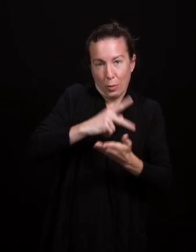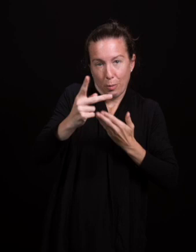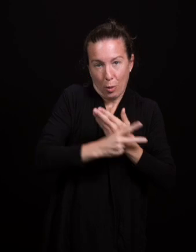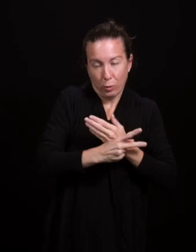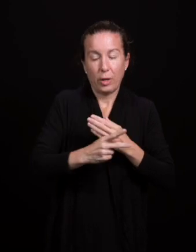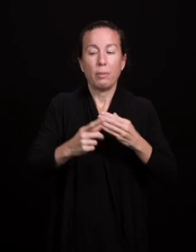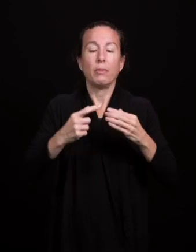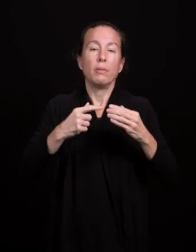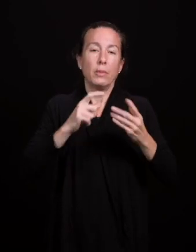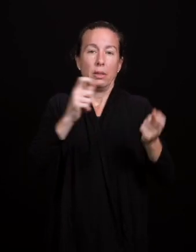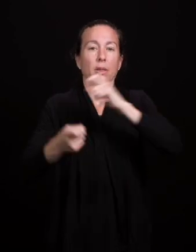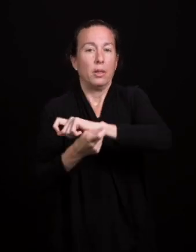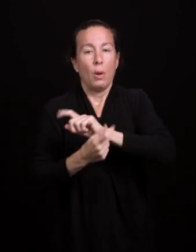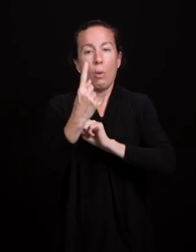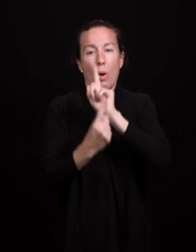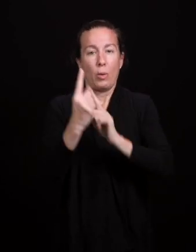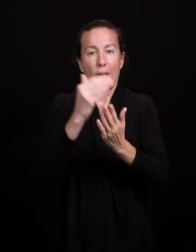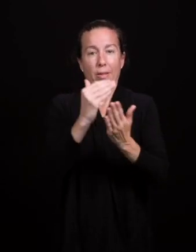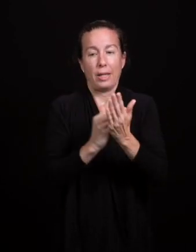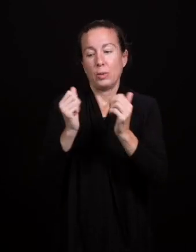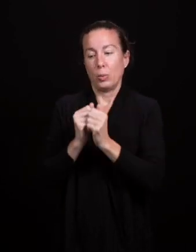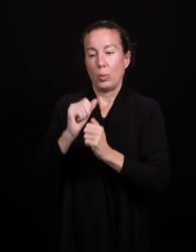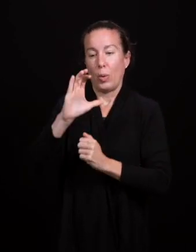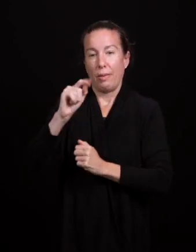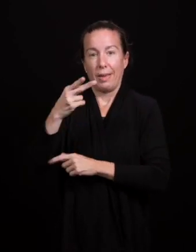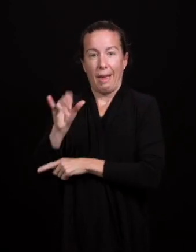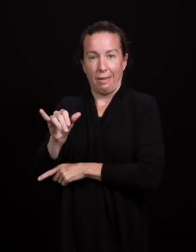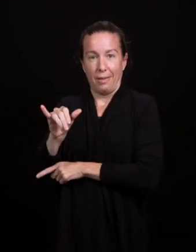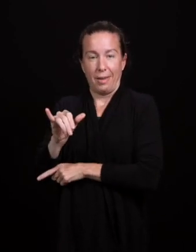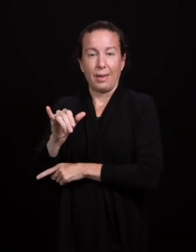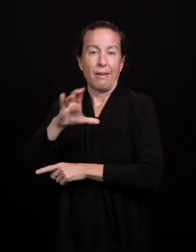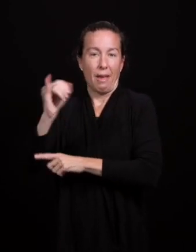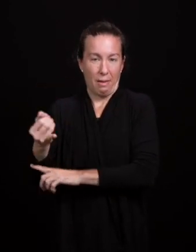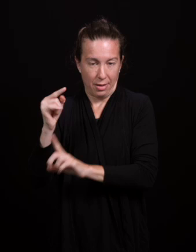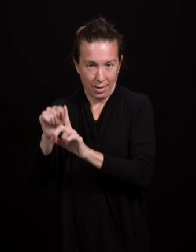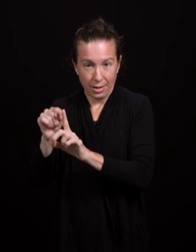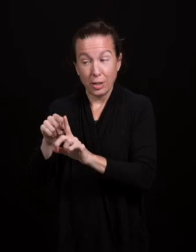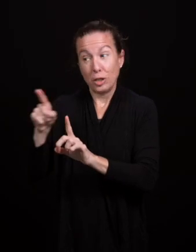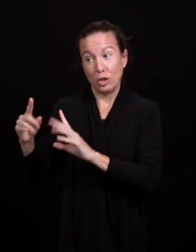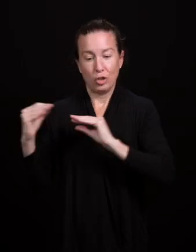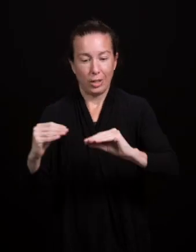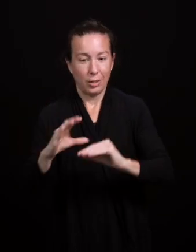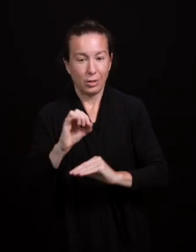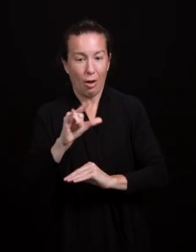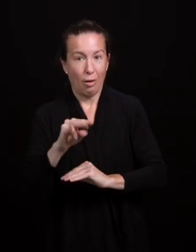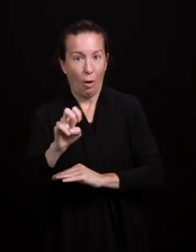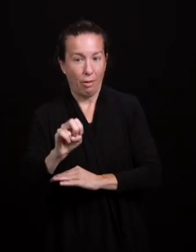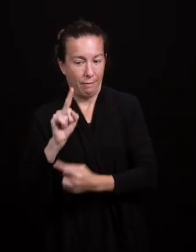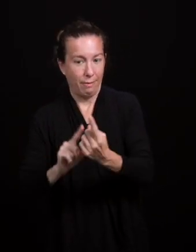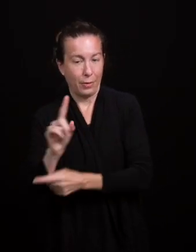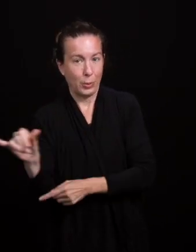having one-on-one lessons with Kathy, who's the same person who was teaching Olive. So we were able to